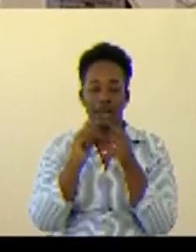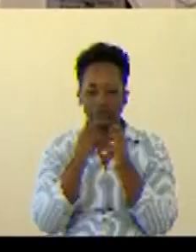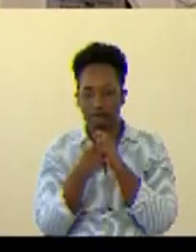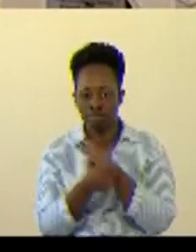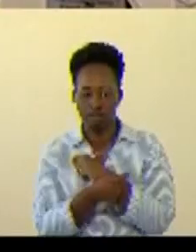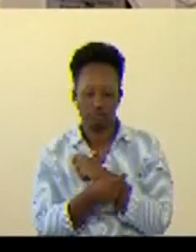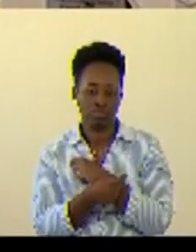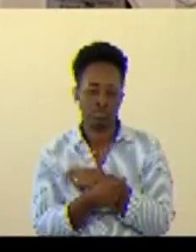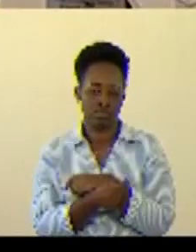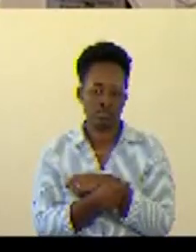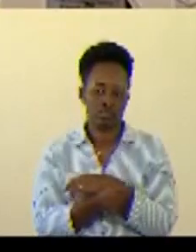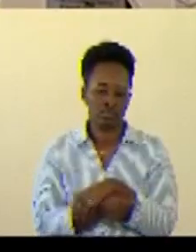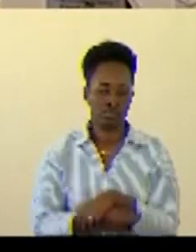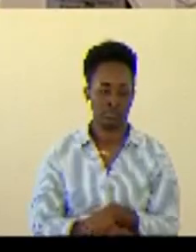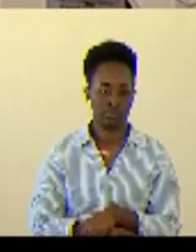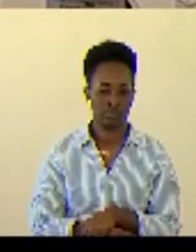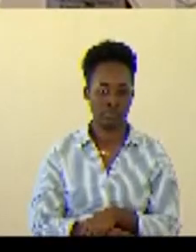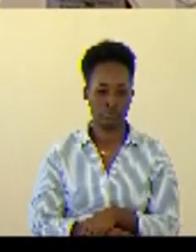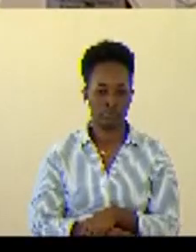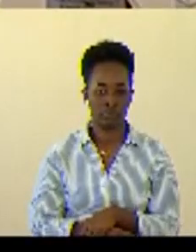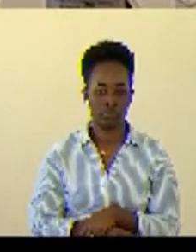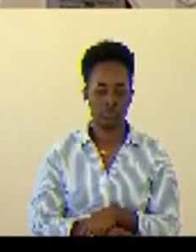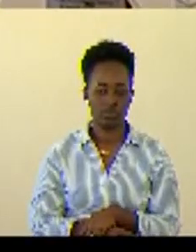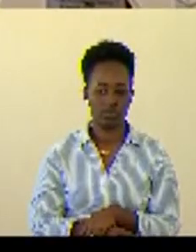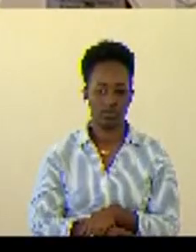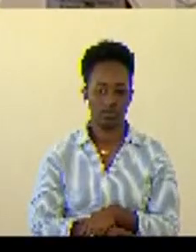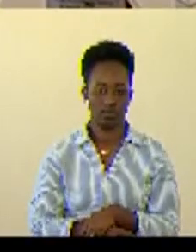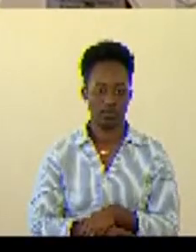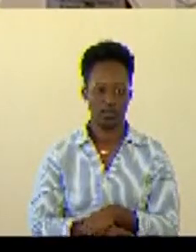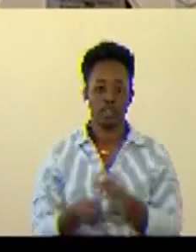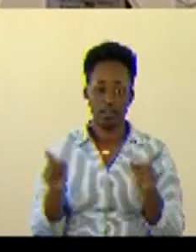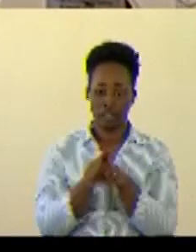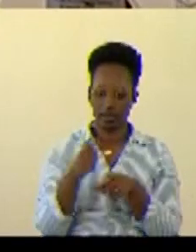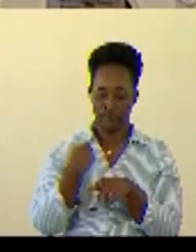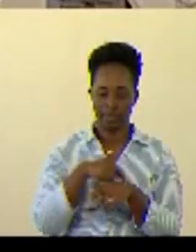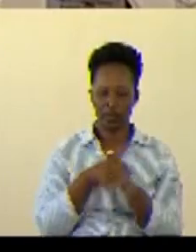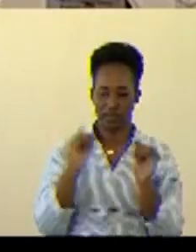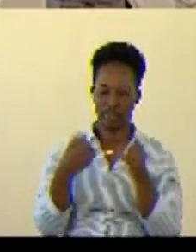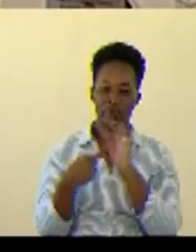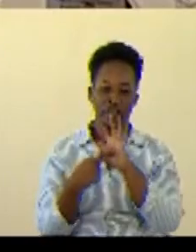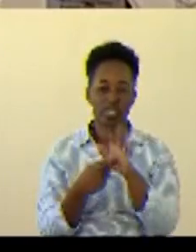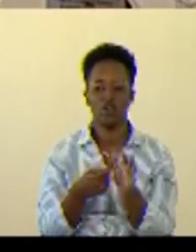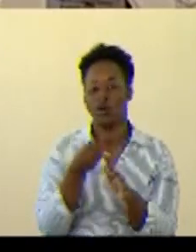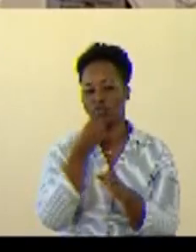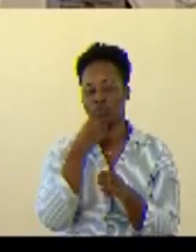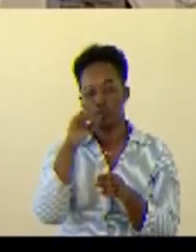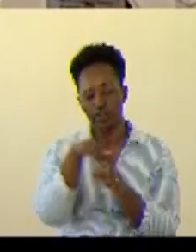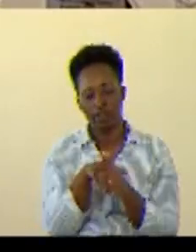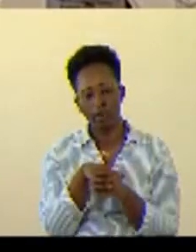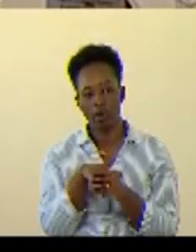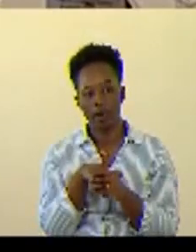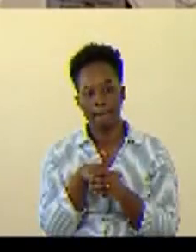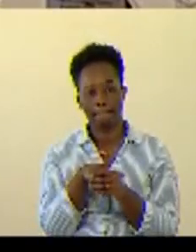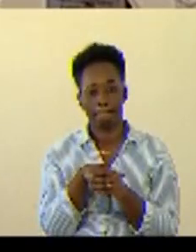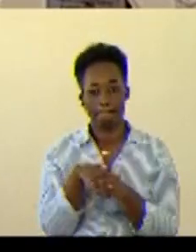one color to another color. That one will be even try to show you that the food is containing the